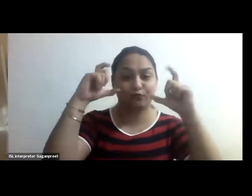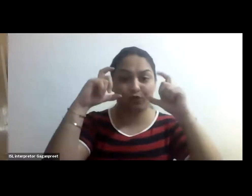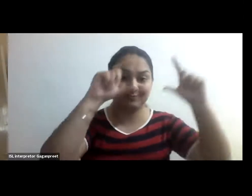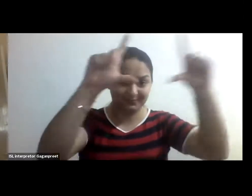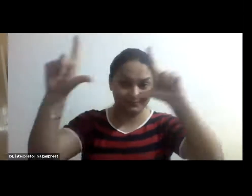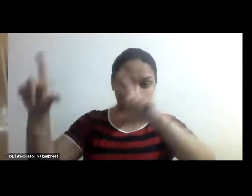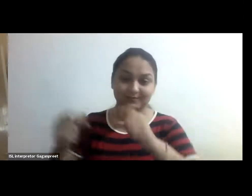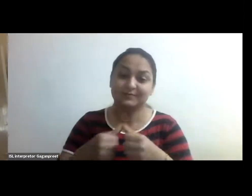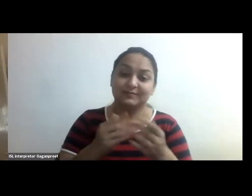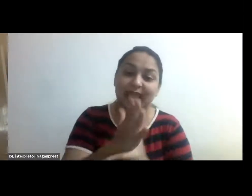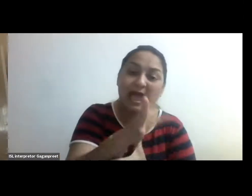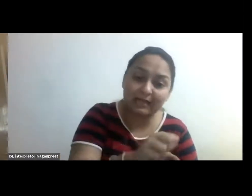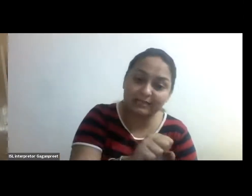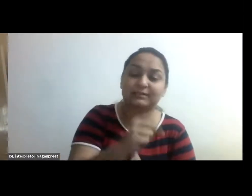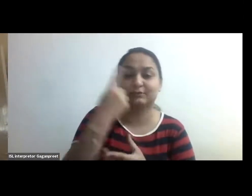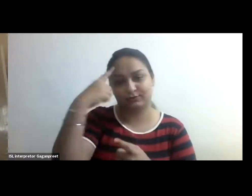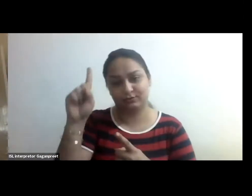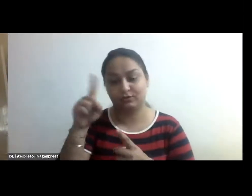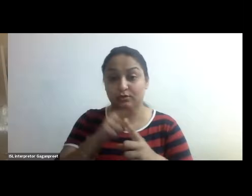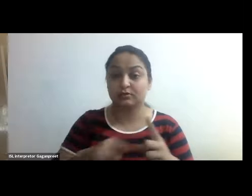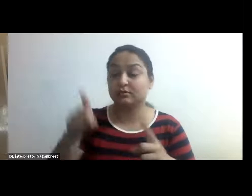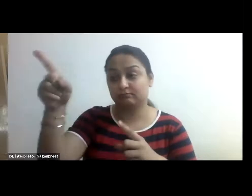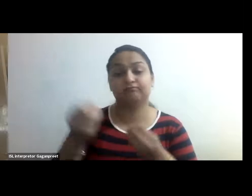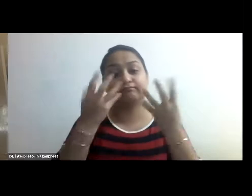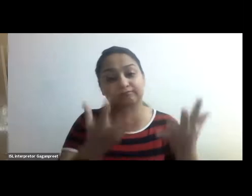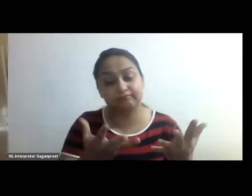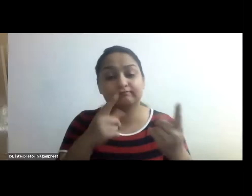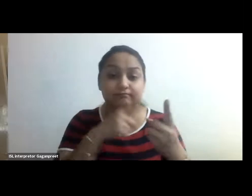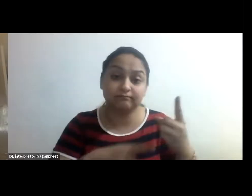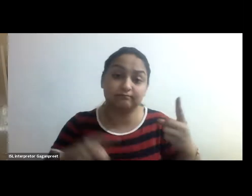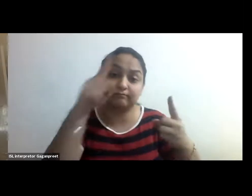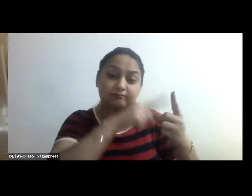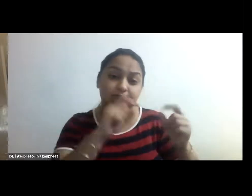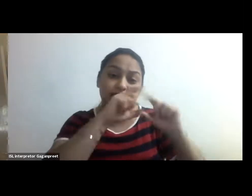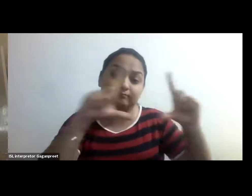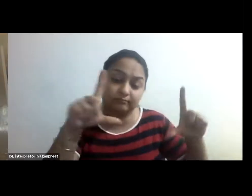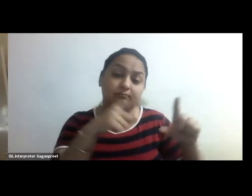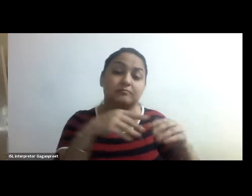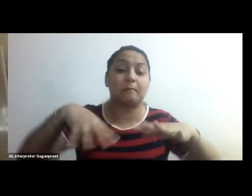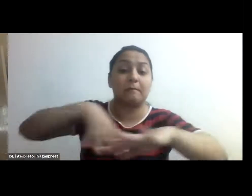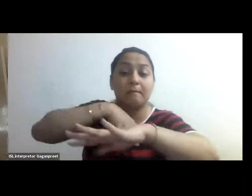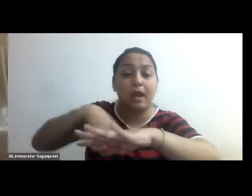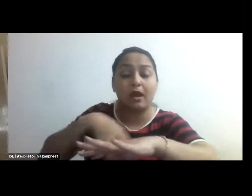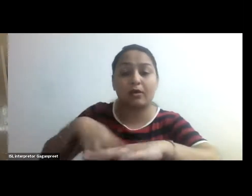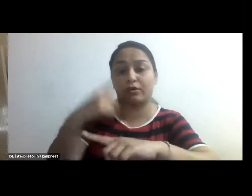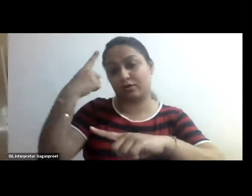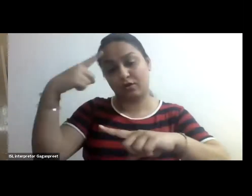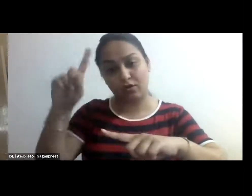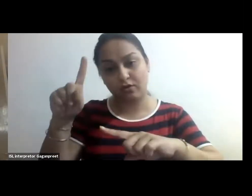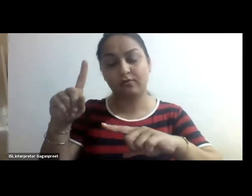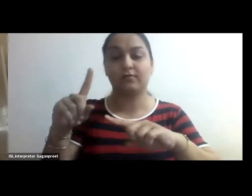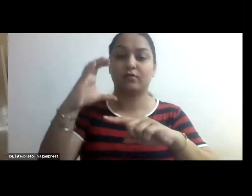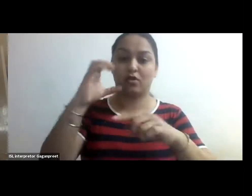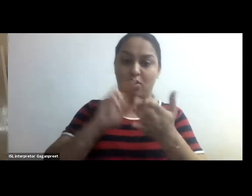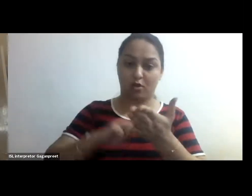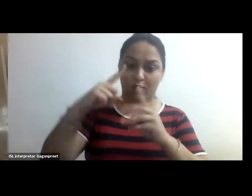essay, so he will run you through the essay as sort of a background, a sort of a context